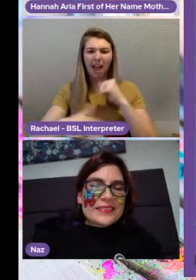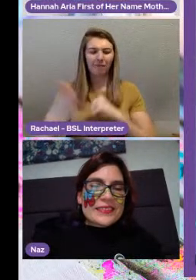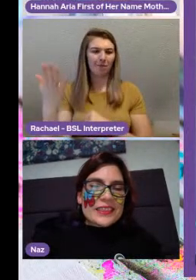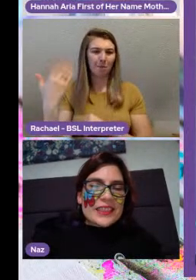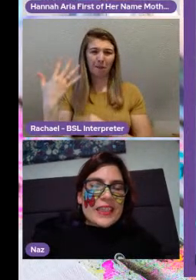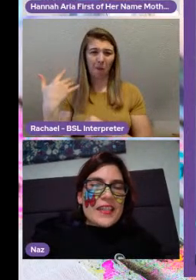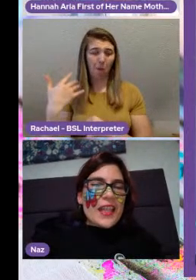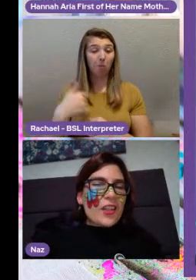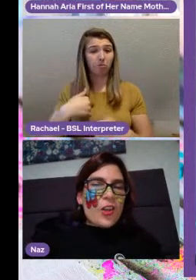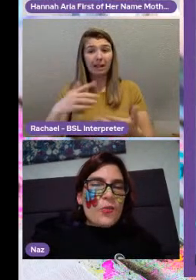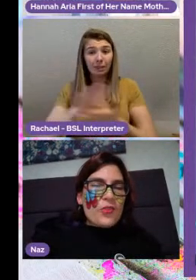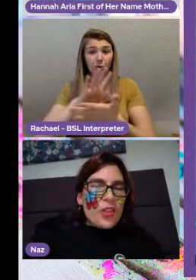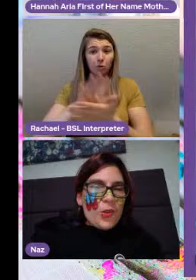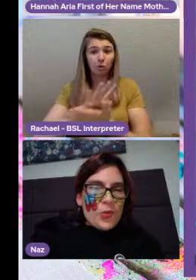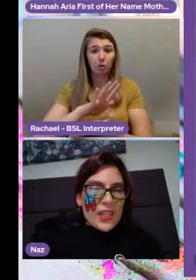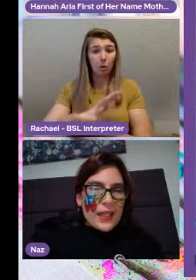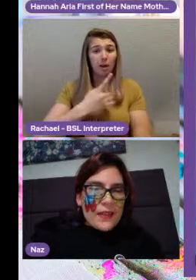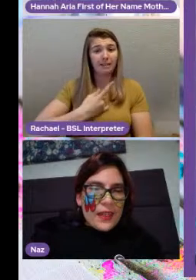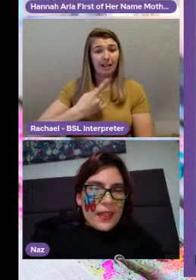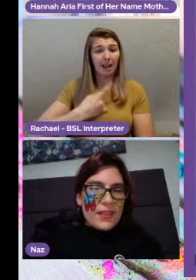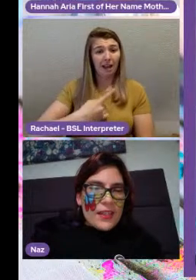lot of fun.